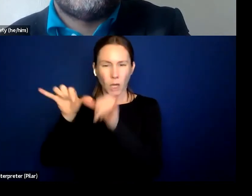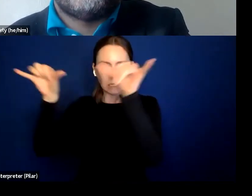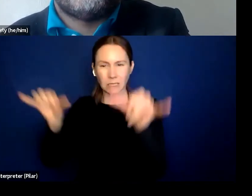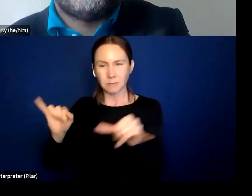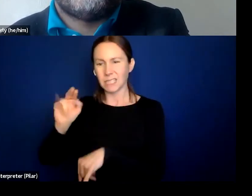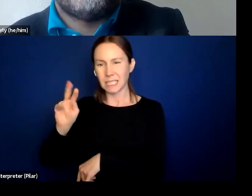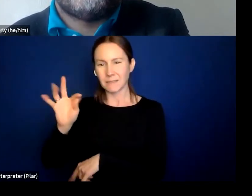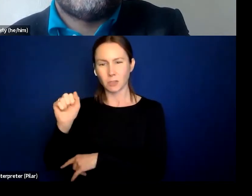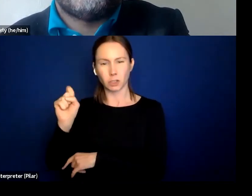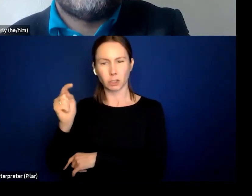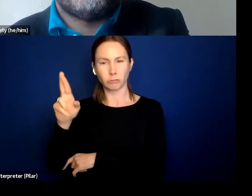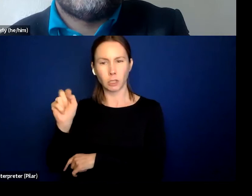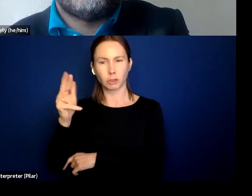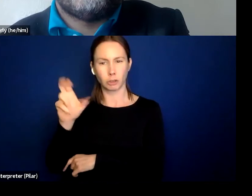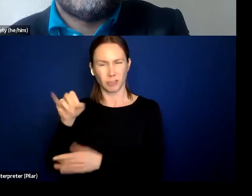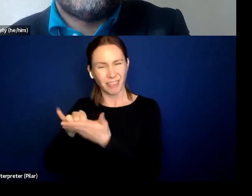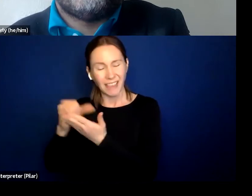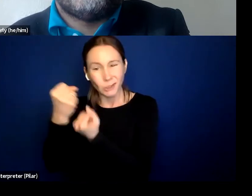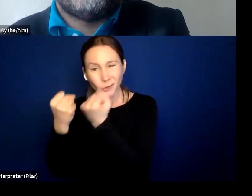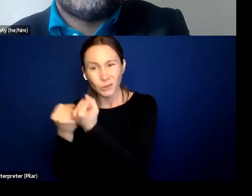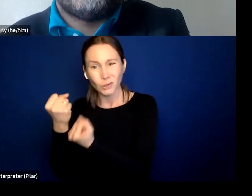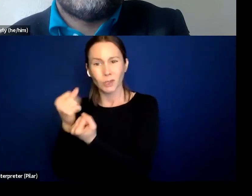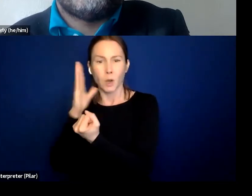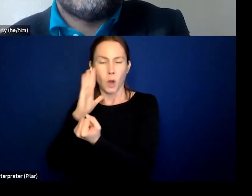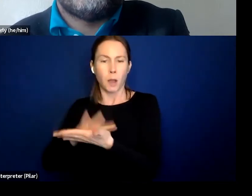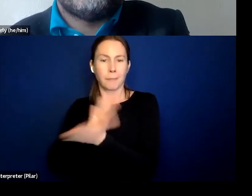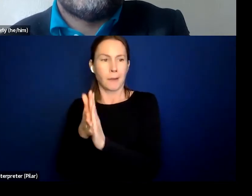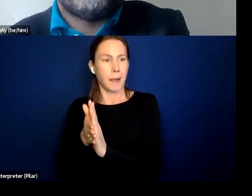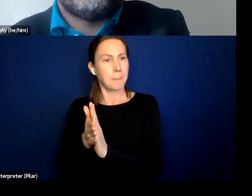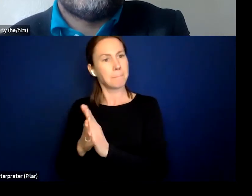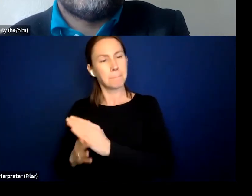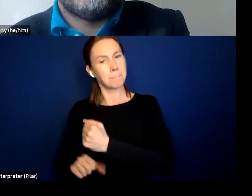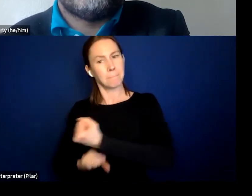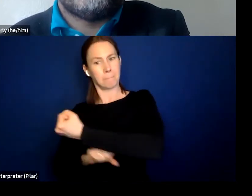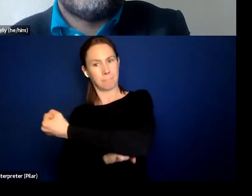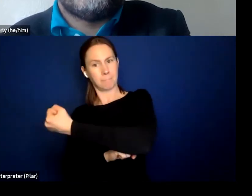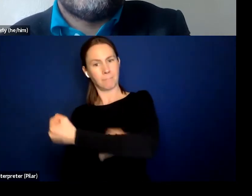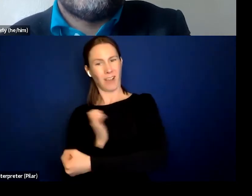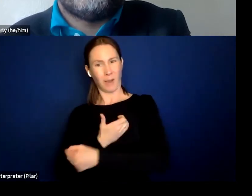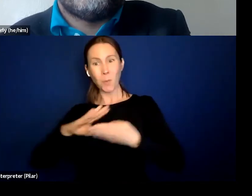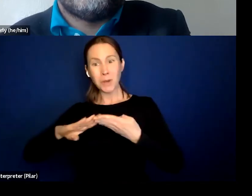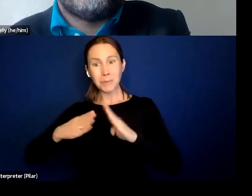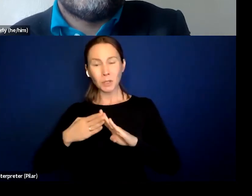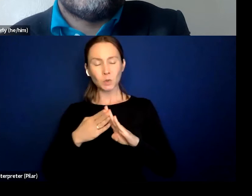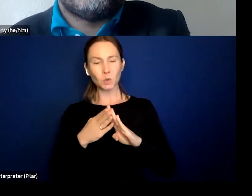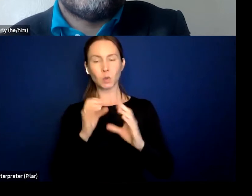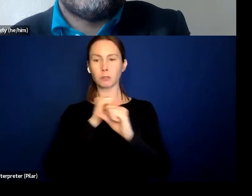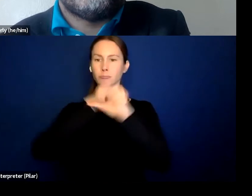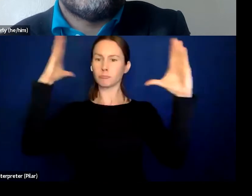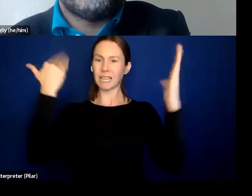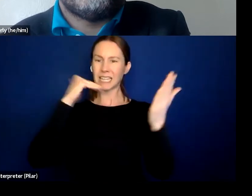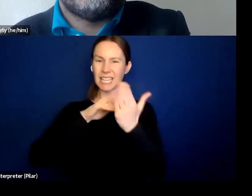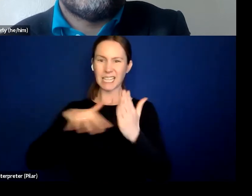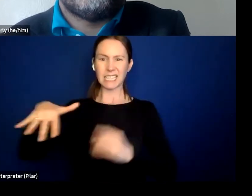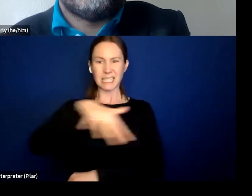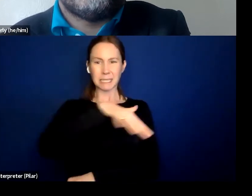will be a platform for our community to reimagine space and to center